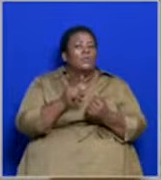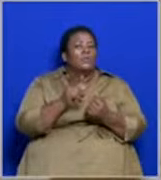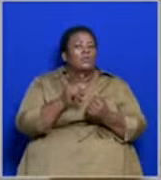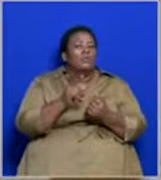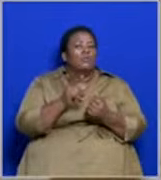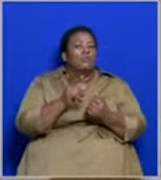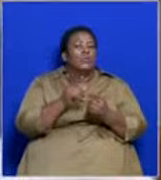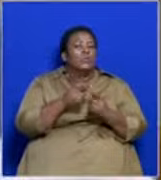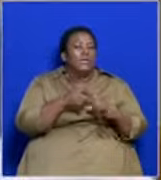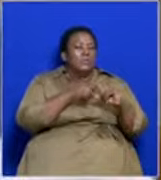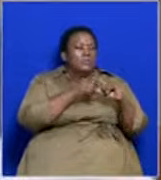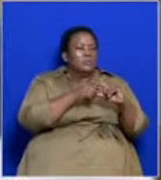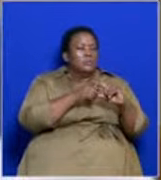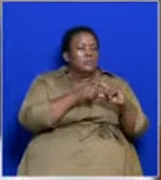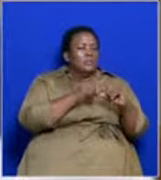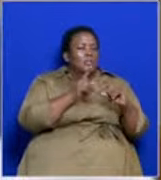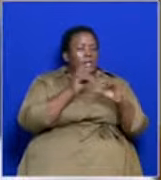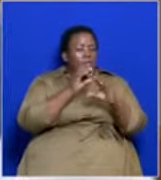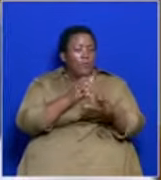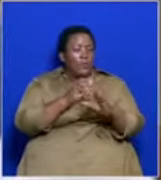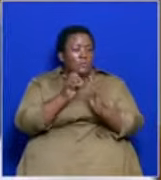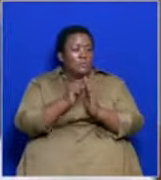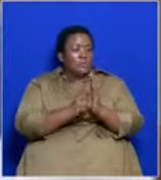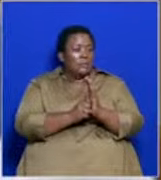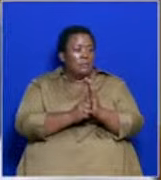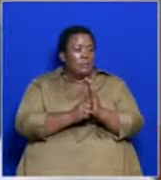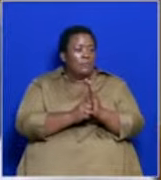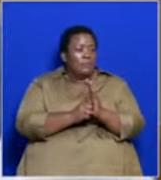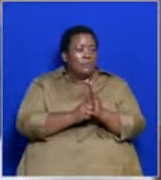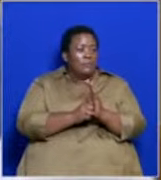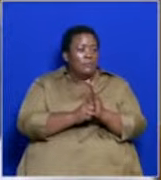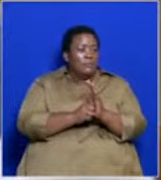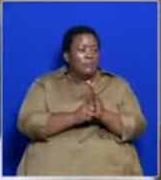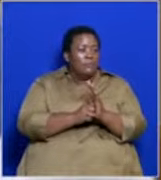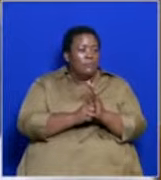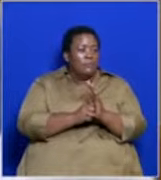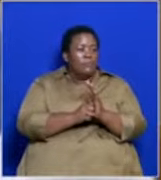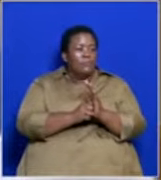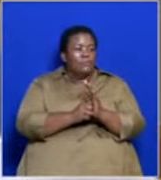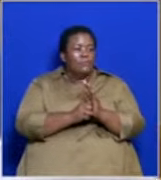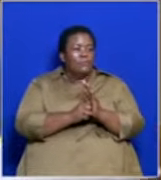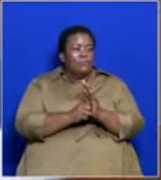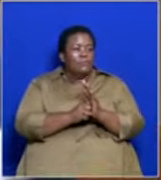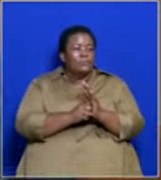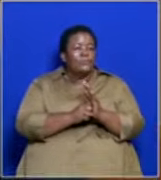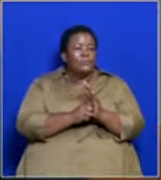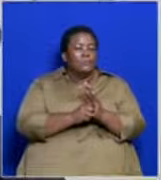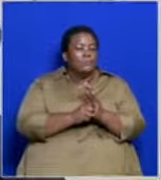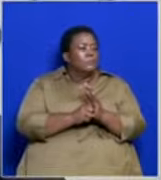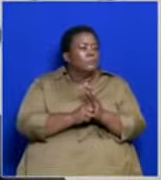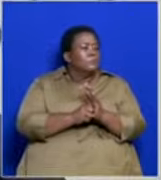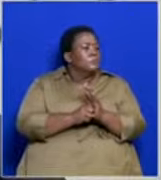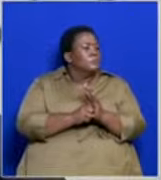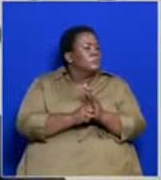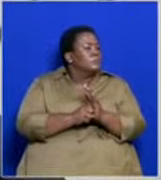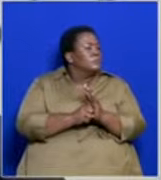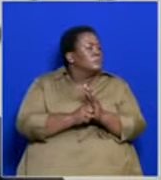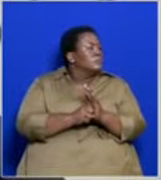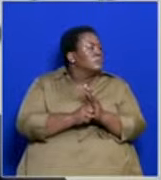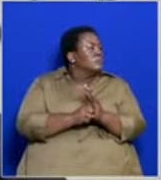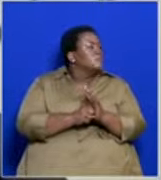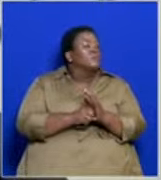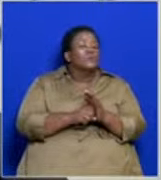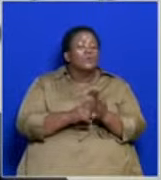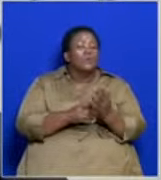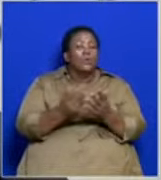see what is the correct docket it belongs to, okay? Yes. Maybe also when you confer to note in